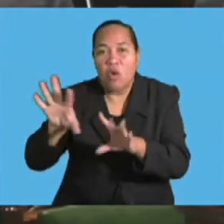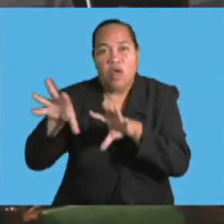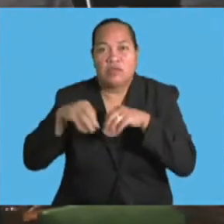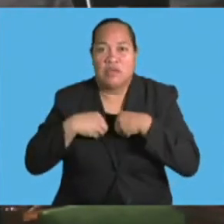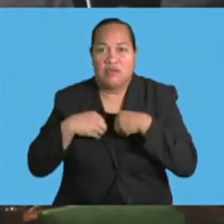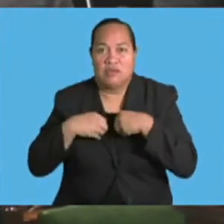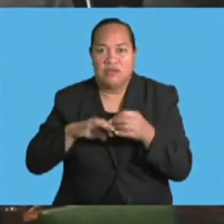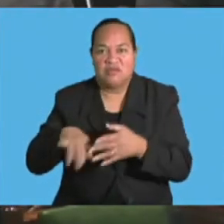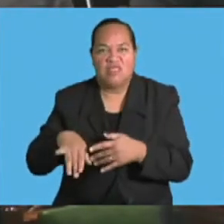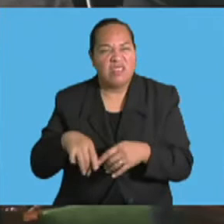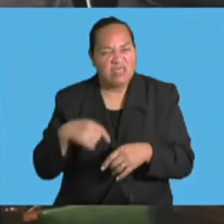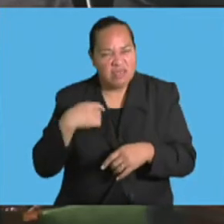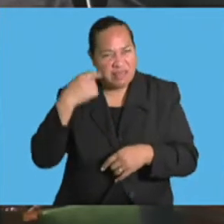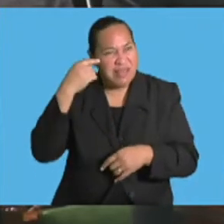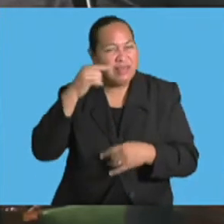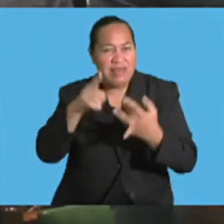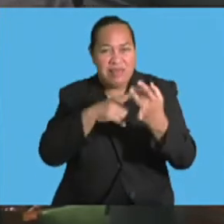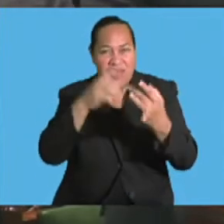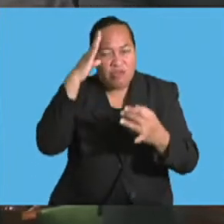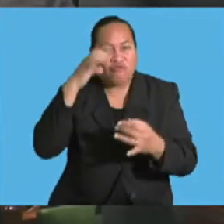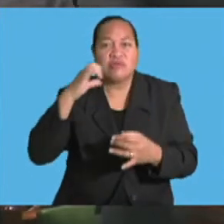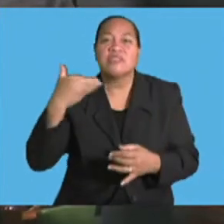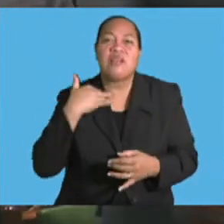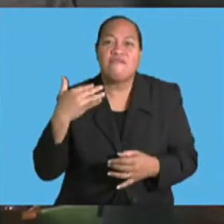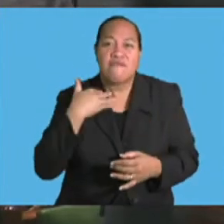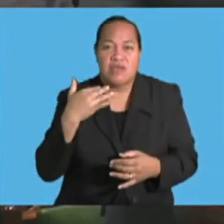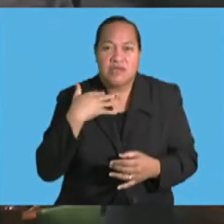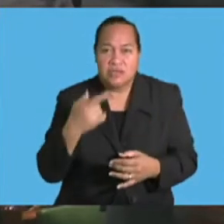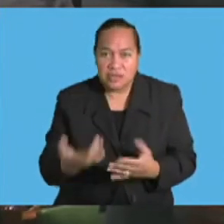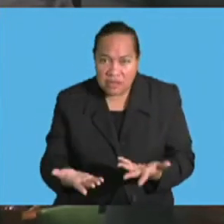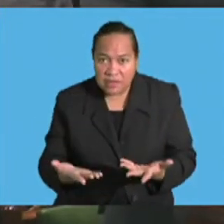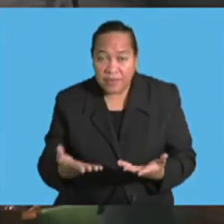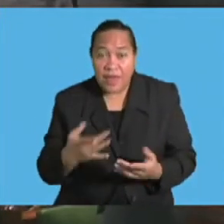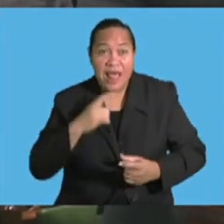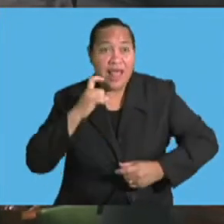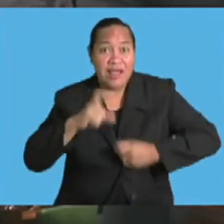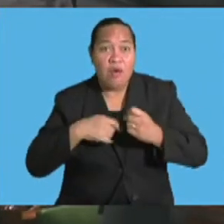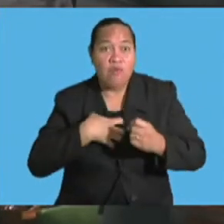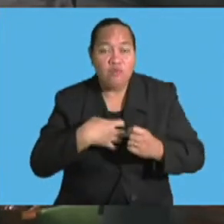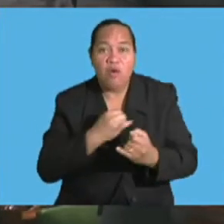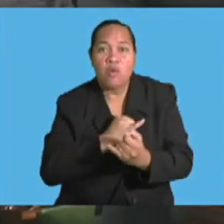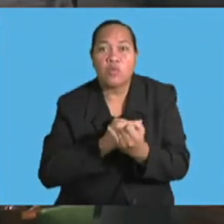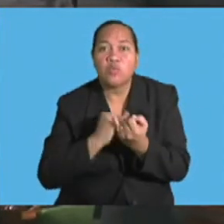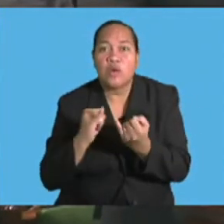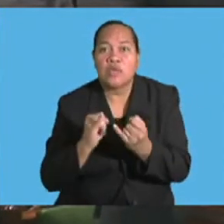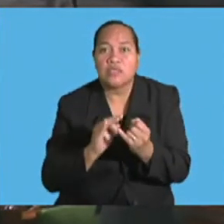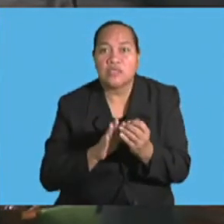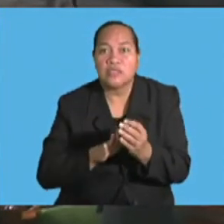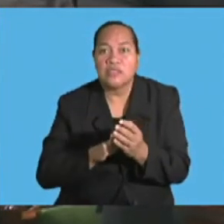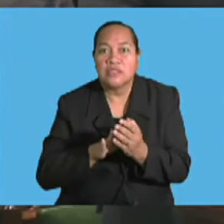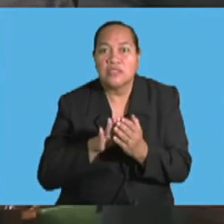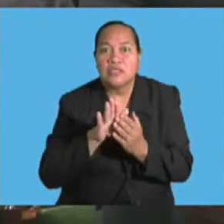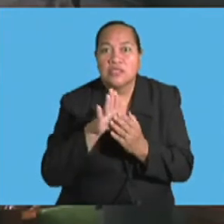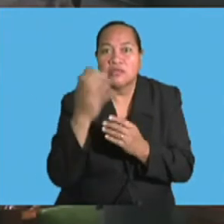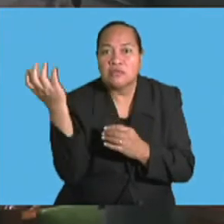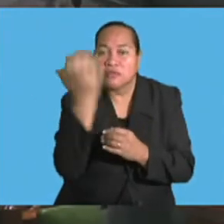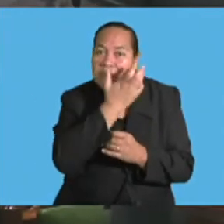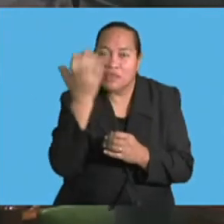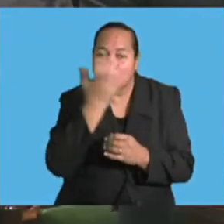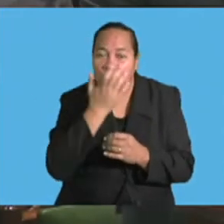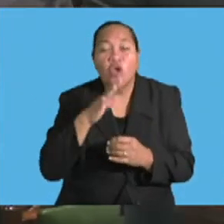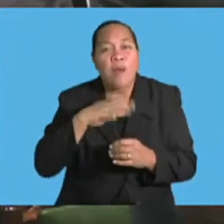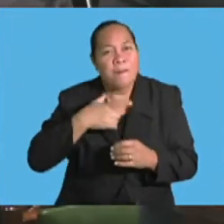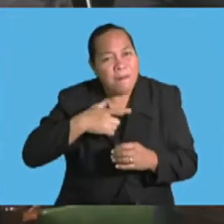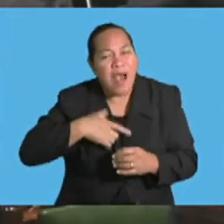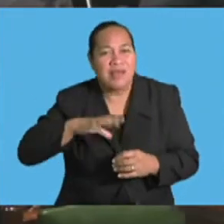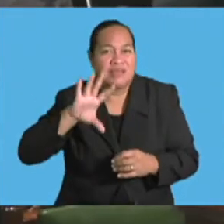indeed selfish. Mr. Speaker, sir, as the impacts of climate change accelerate and attempts are made to weaken global ambition, we must listen